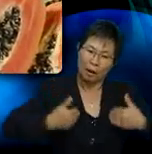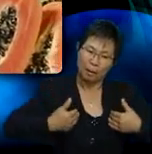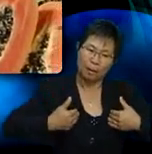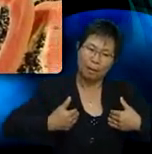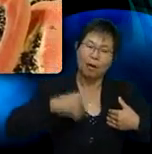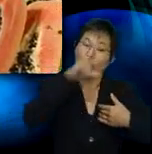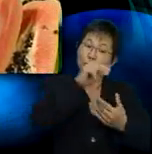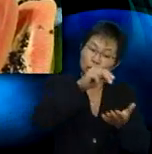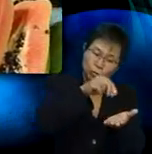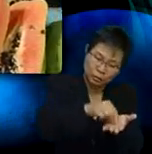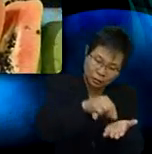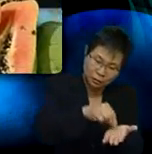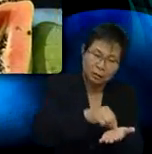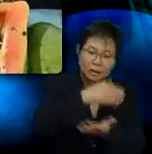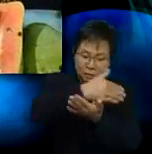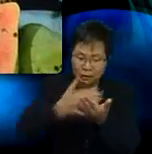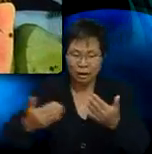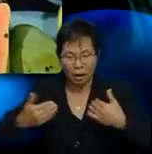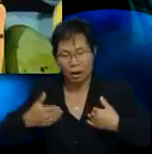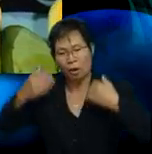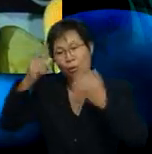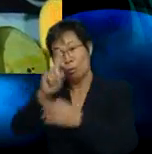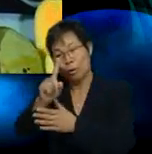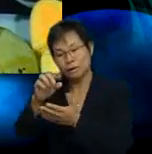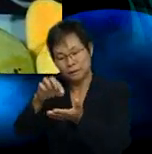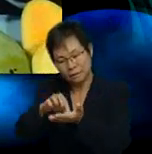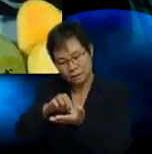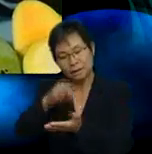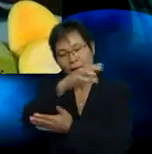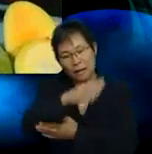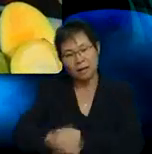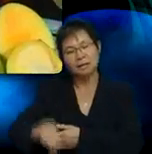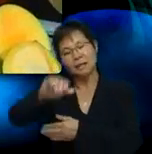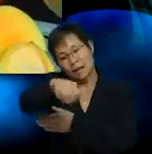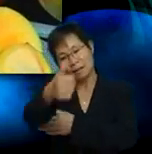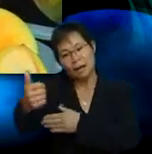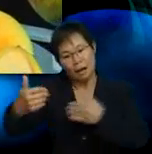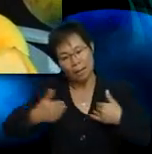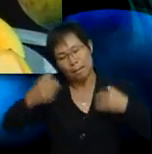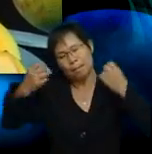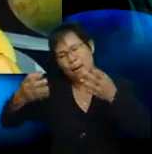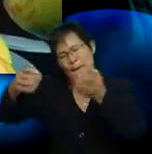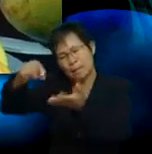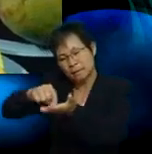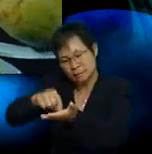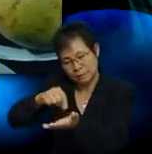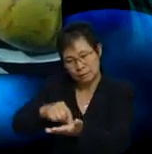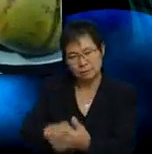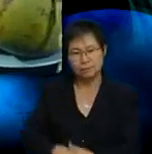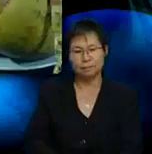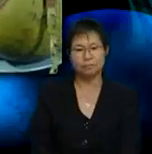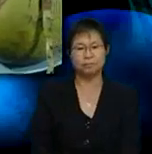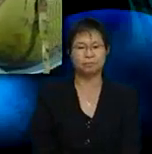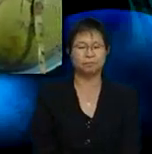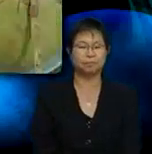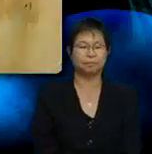have no seed. Some have one seed, and others have many seeds.